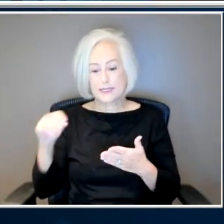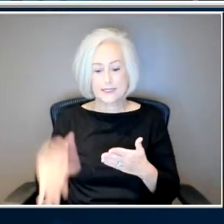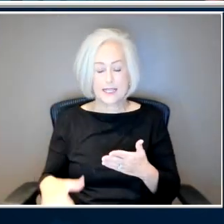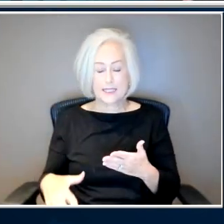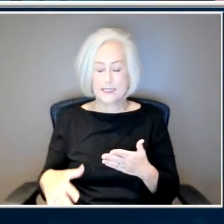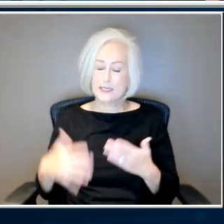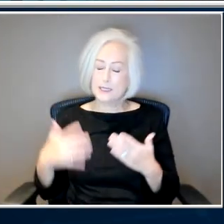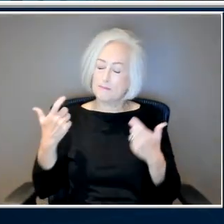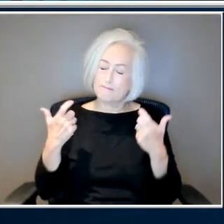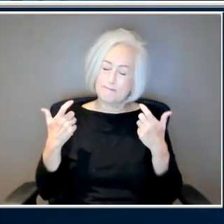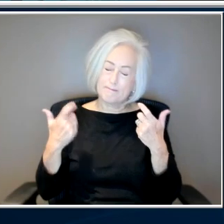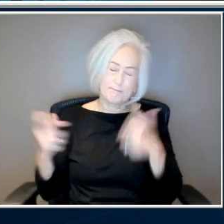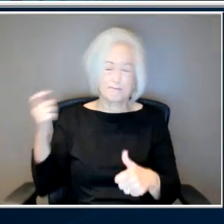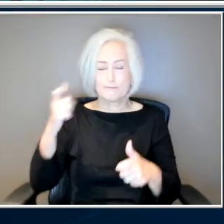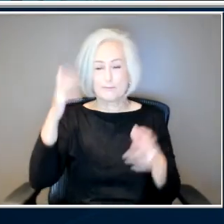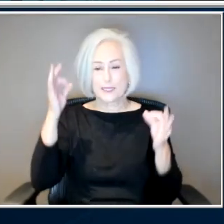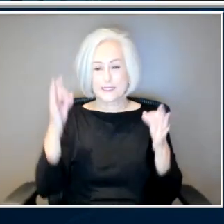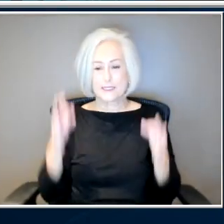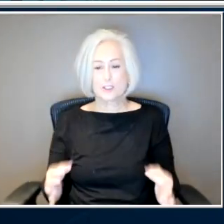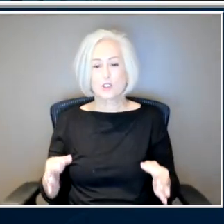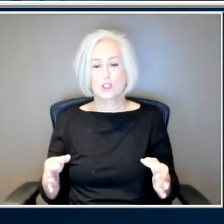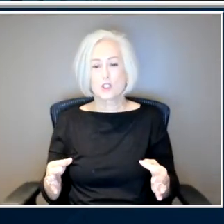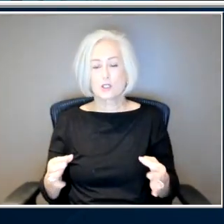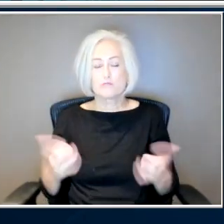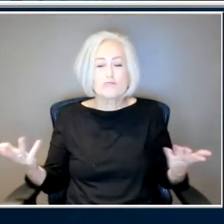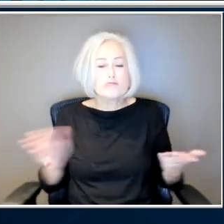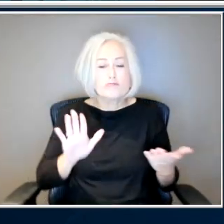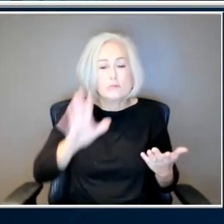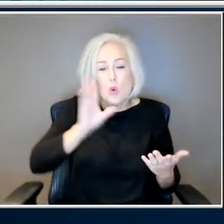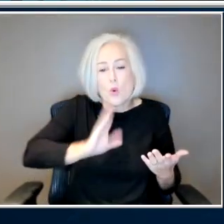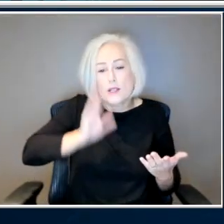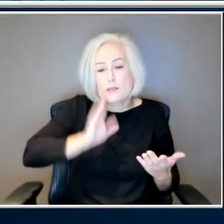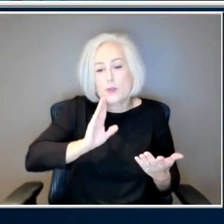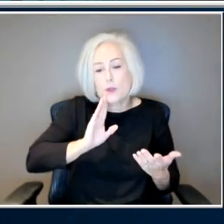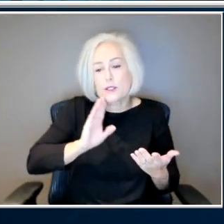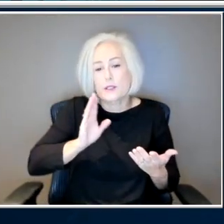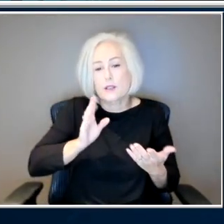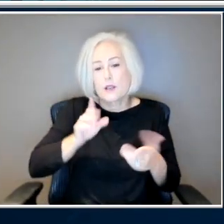women, but what has been your experience when having those conversations with